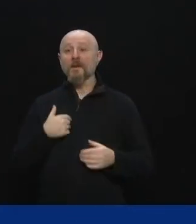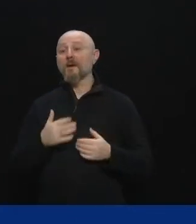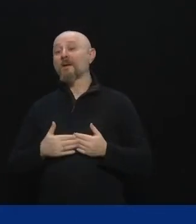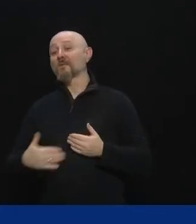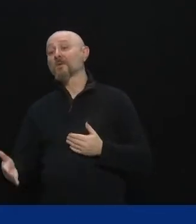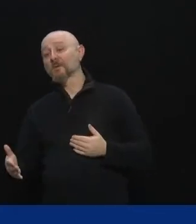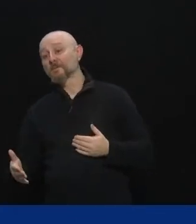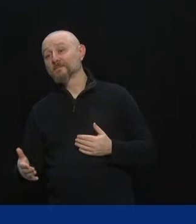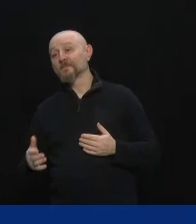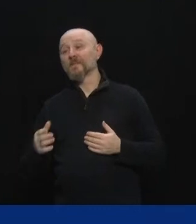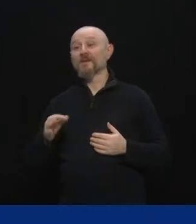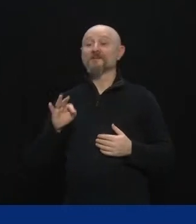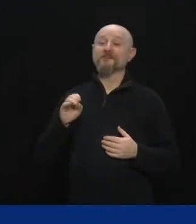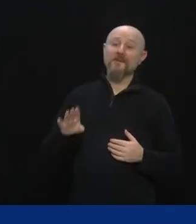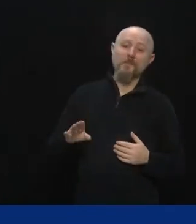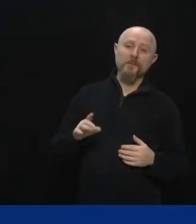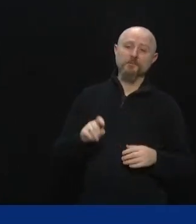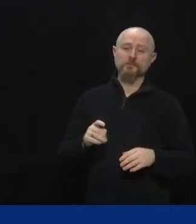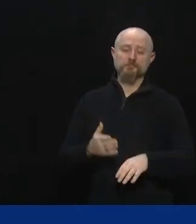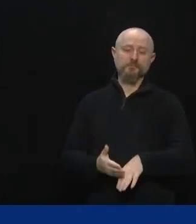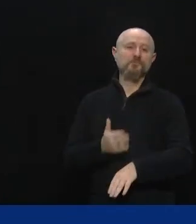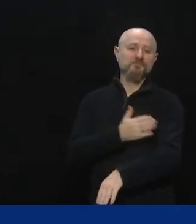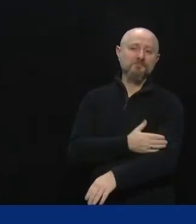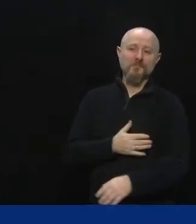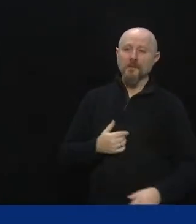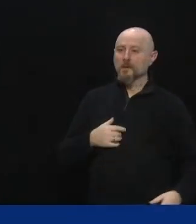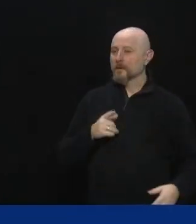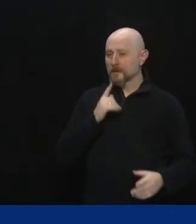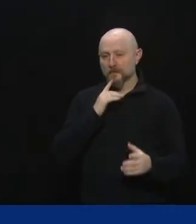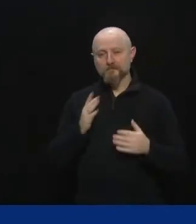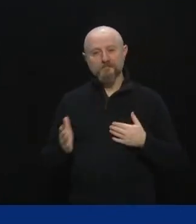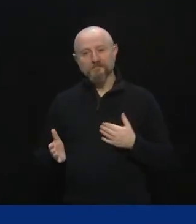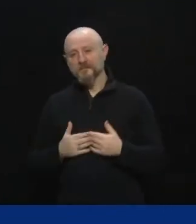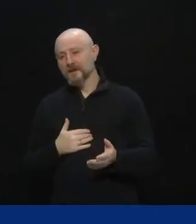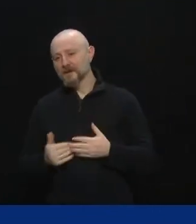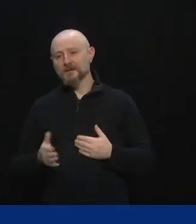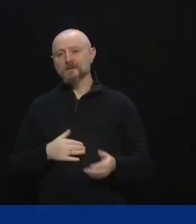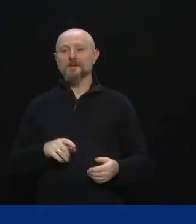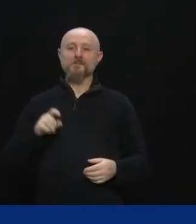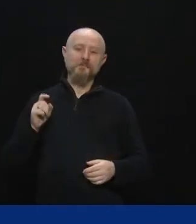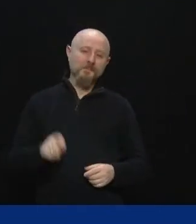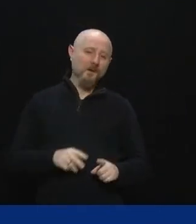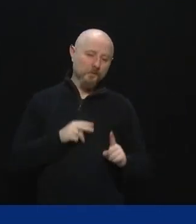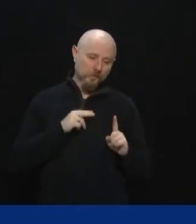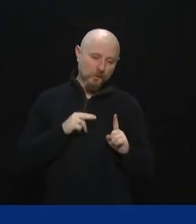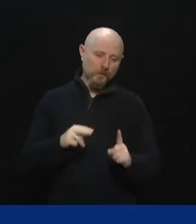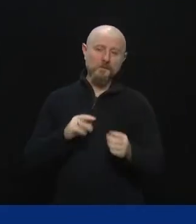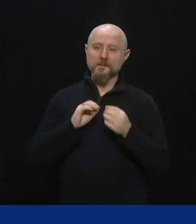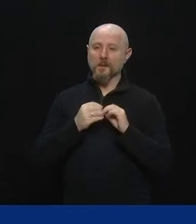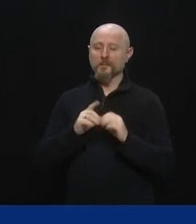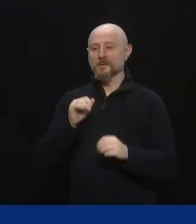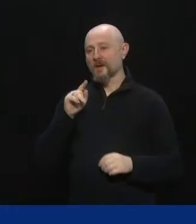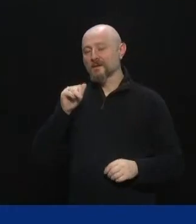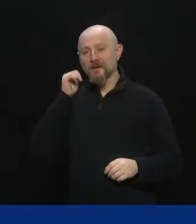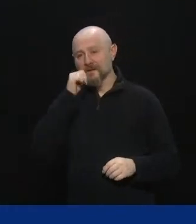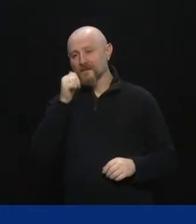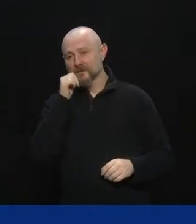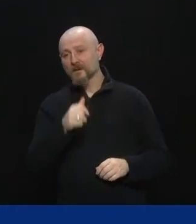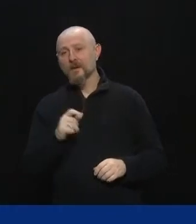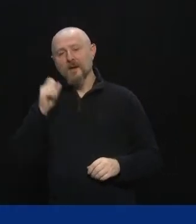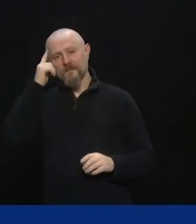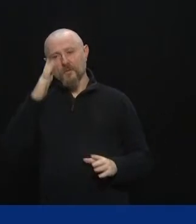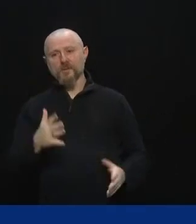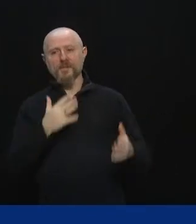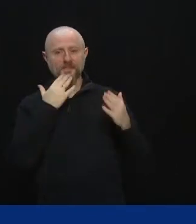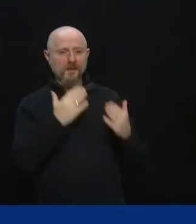February. But as ever, we just have to keep tracking the data day by day. Thank you, Dr. Bassett. And